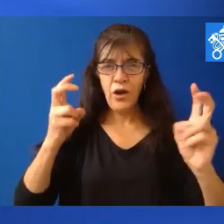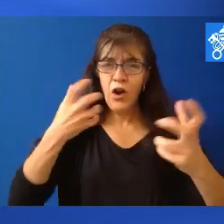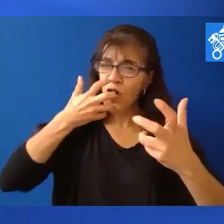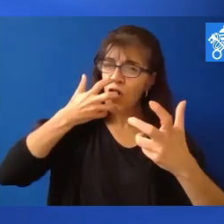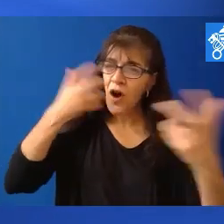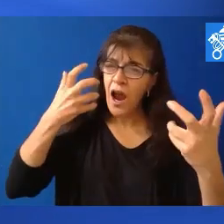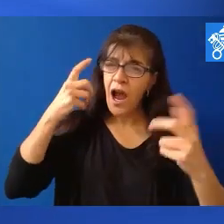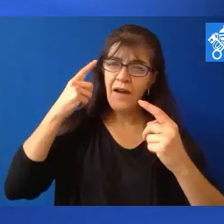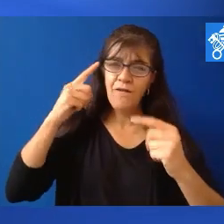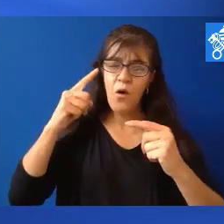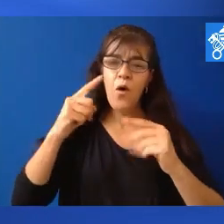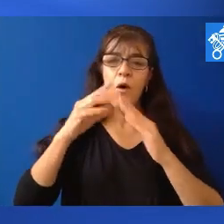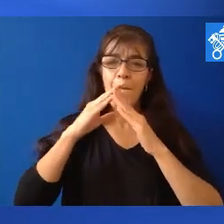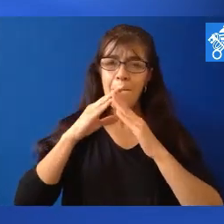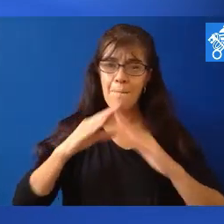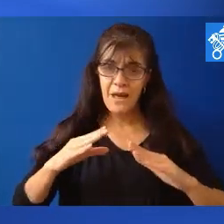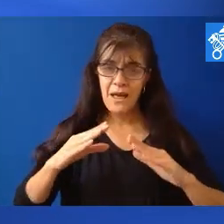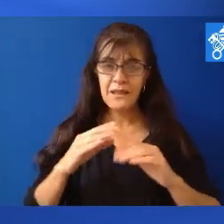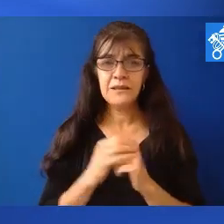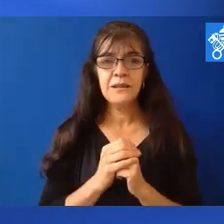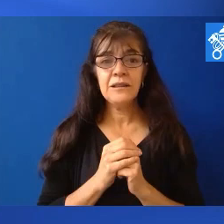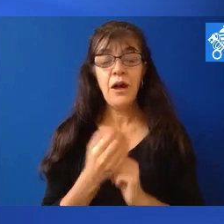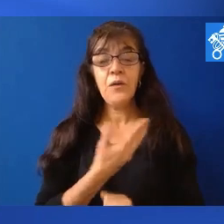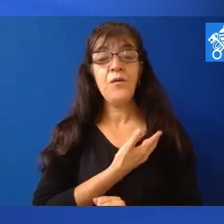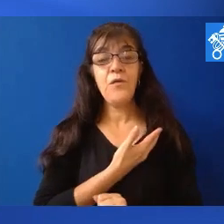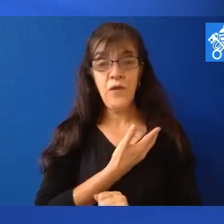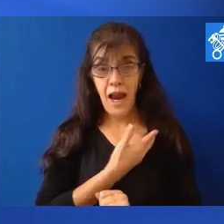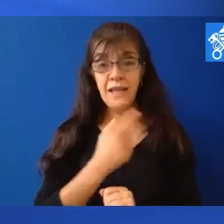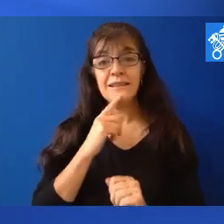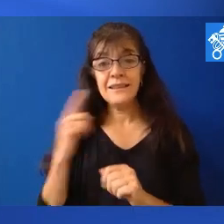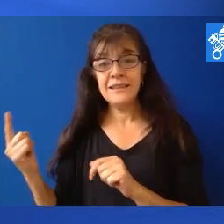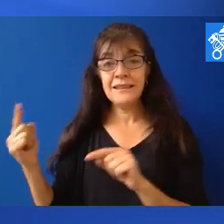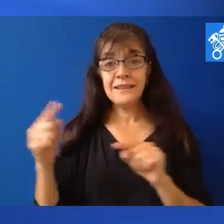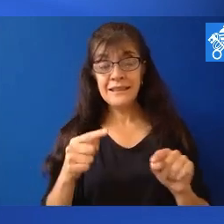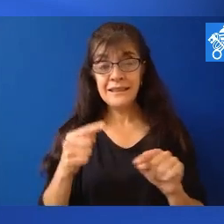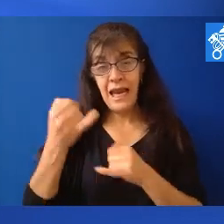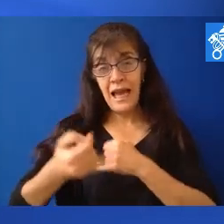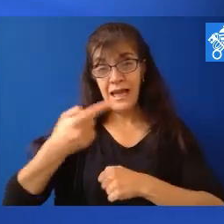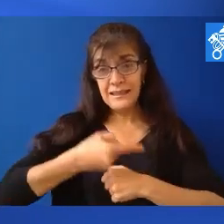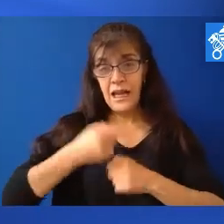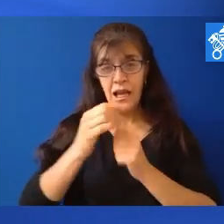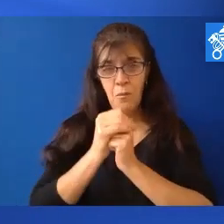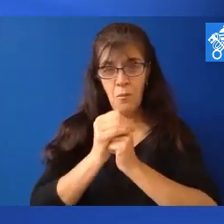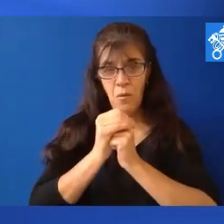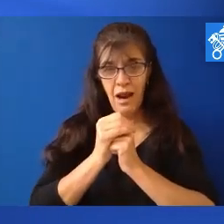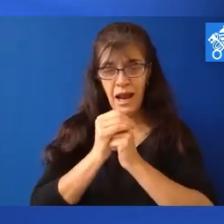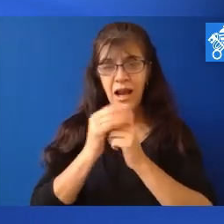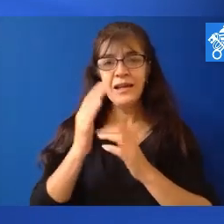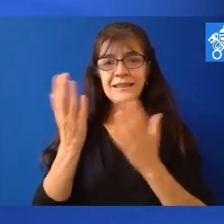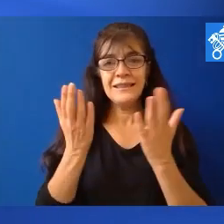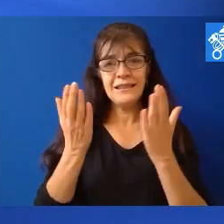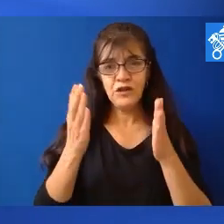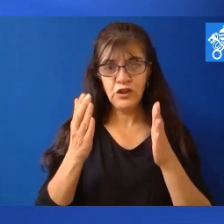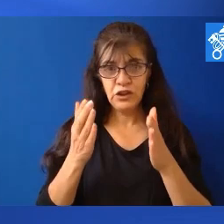for peace. Pope Francis attended the last day where there was the prayer service to pray for peace.